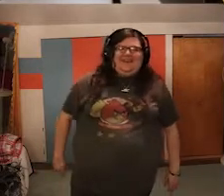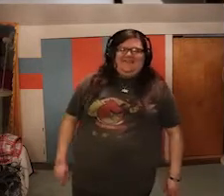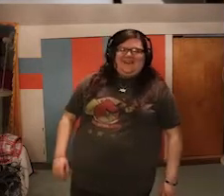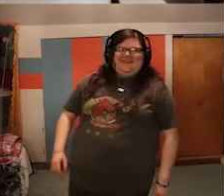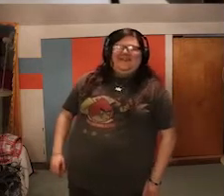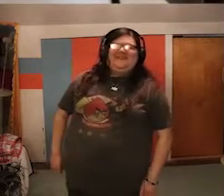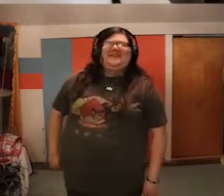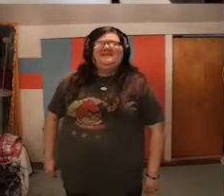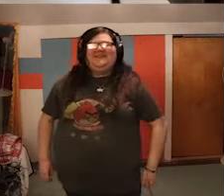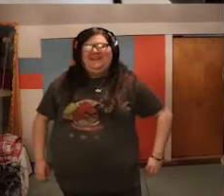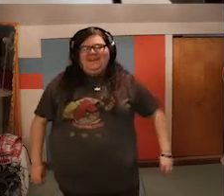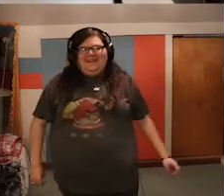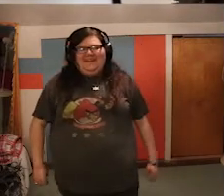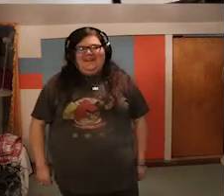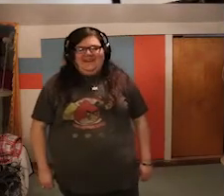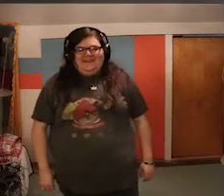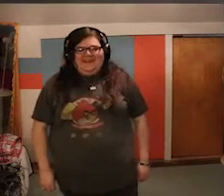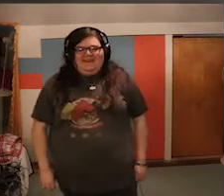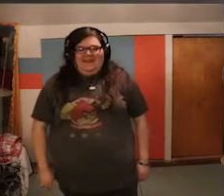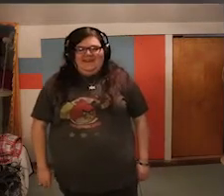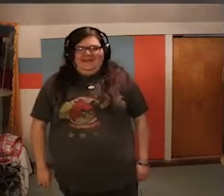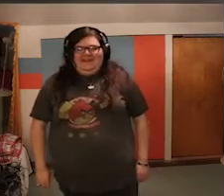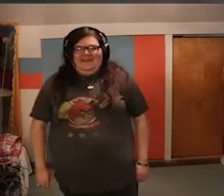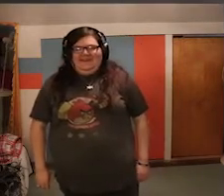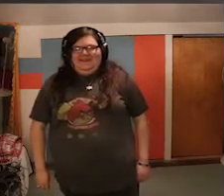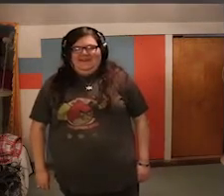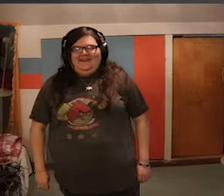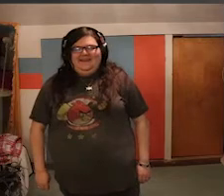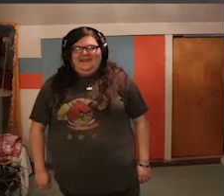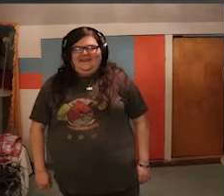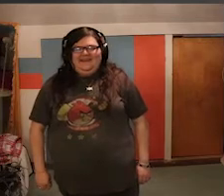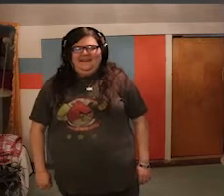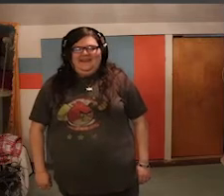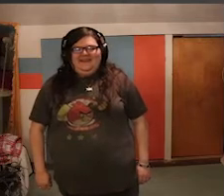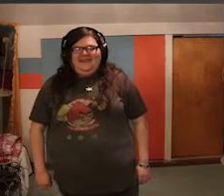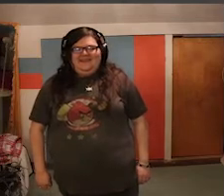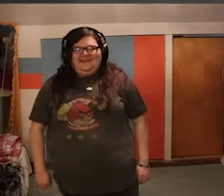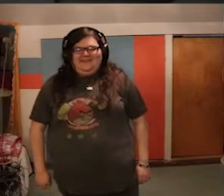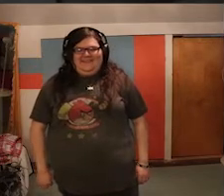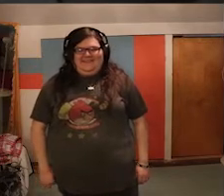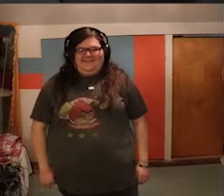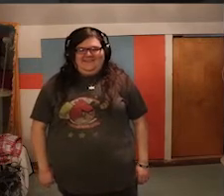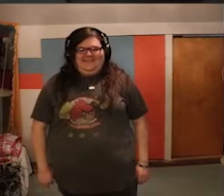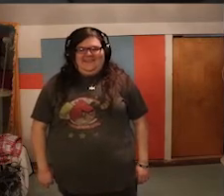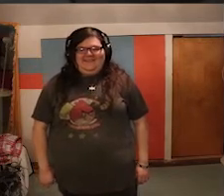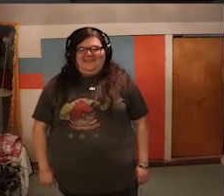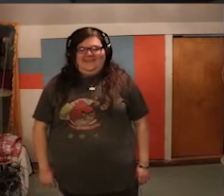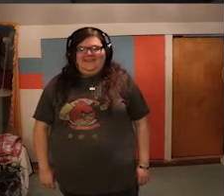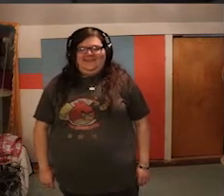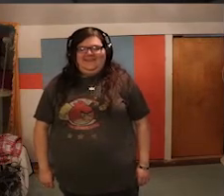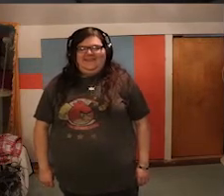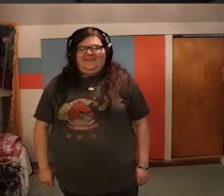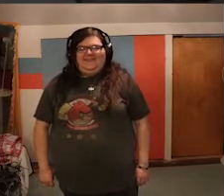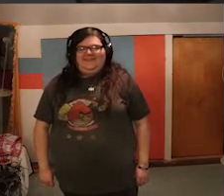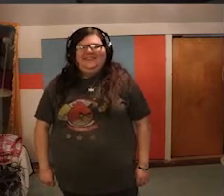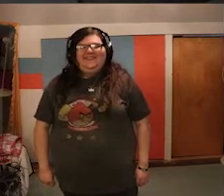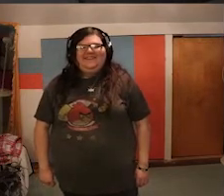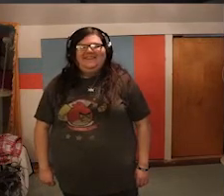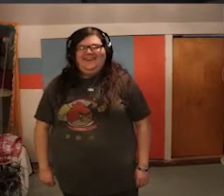I saw that video, yep. And see you guys in the next video, bye! Check out. Since that was such a successful